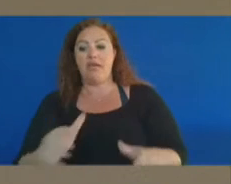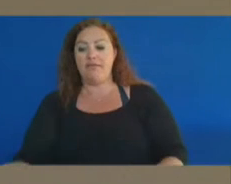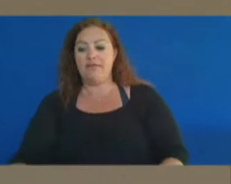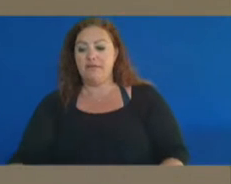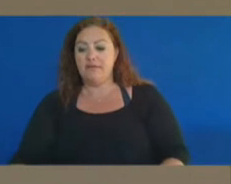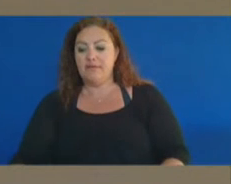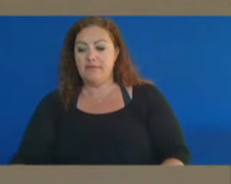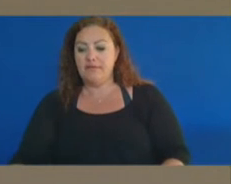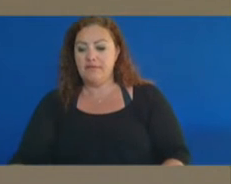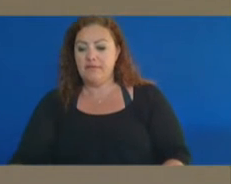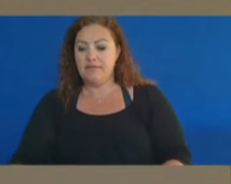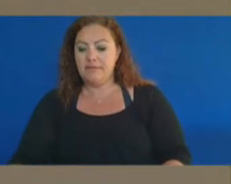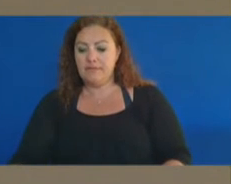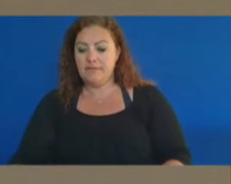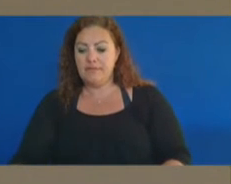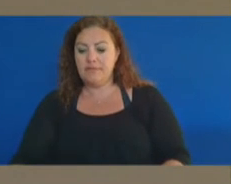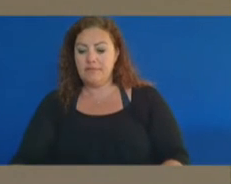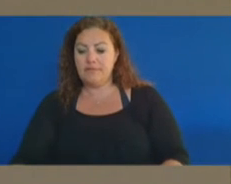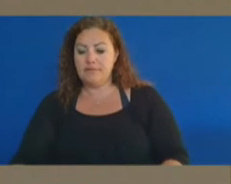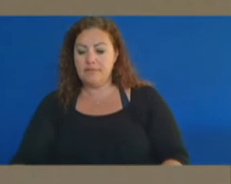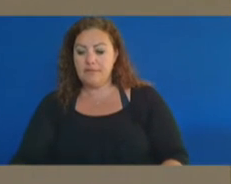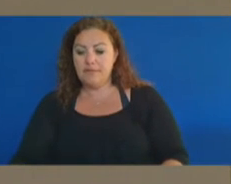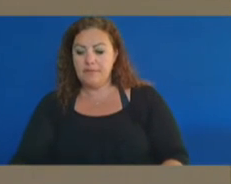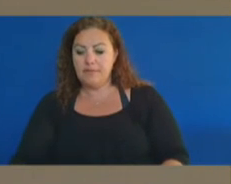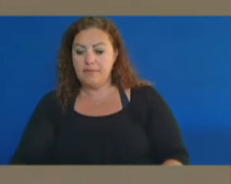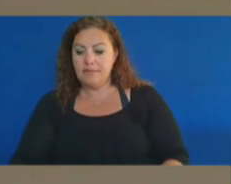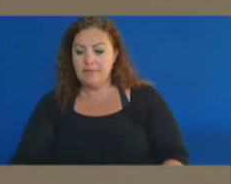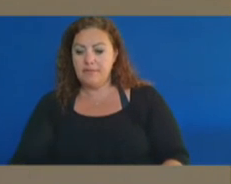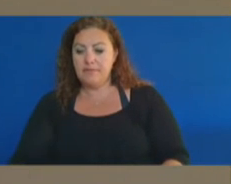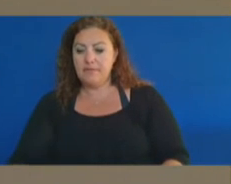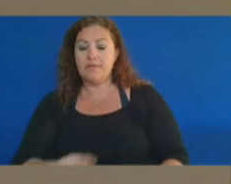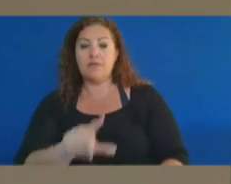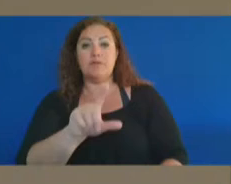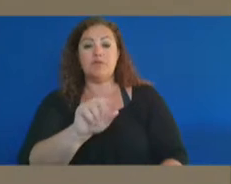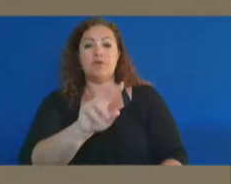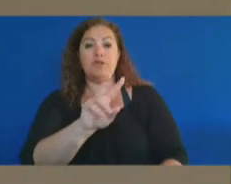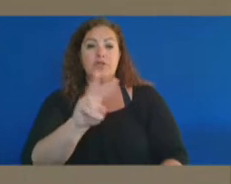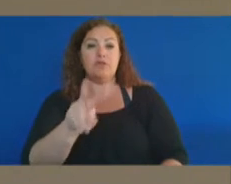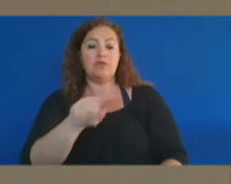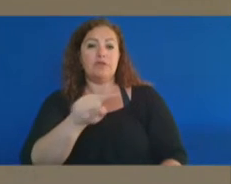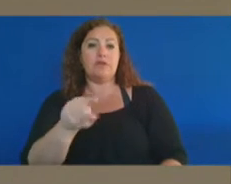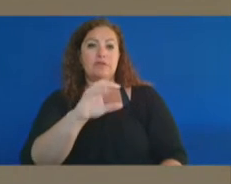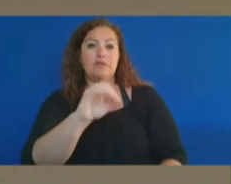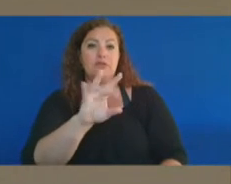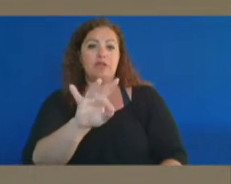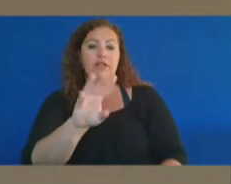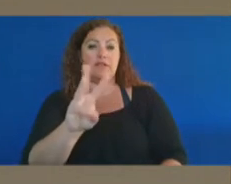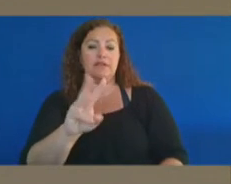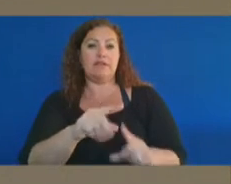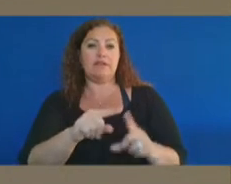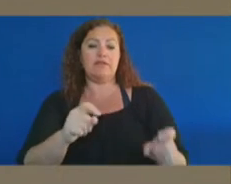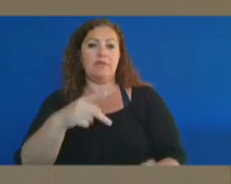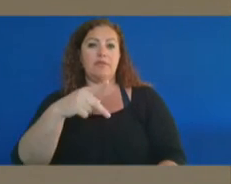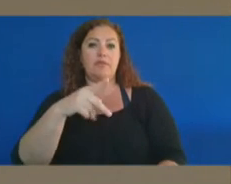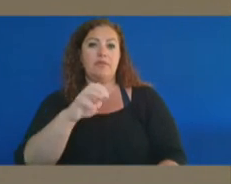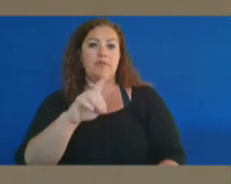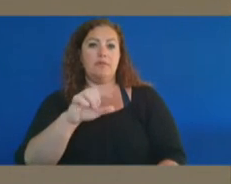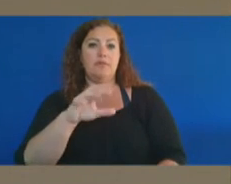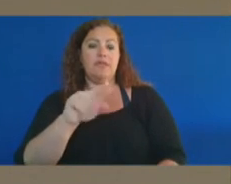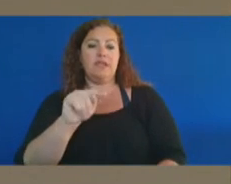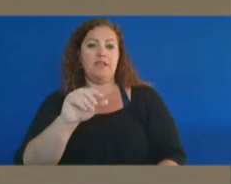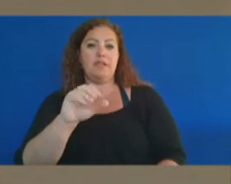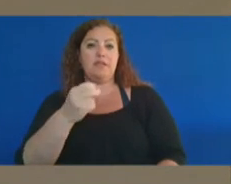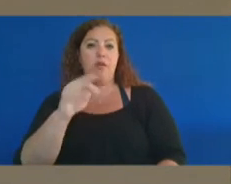petition um resting petition 2022 d86 by pan Holdings is there a motion